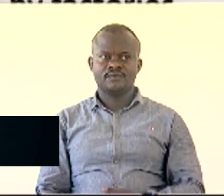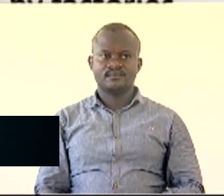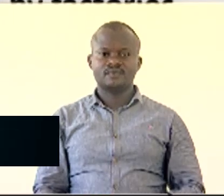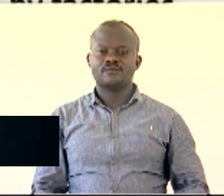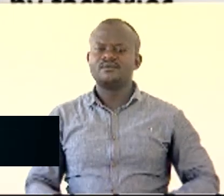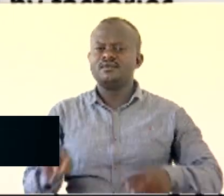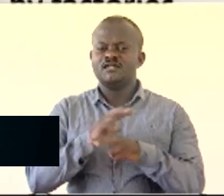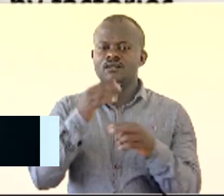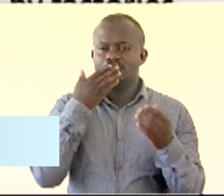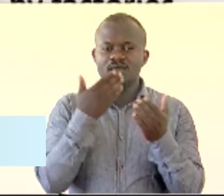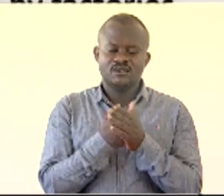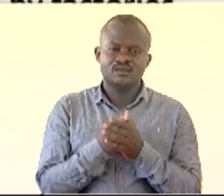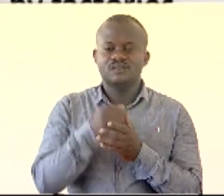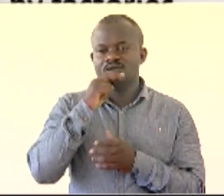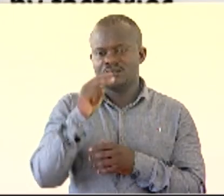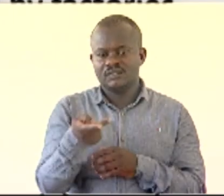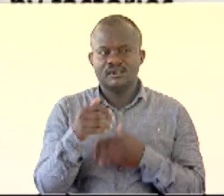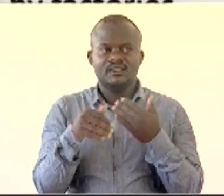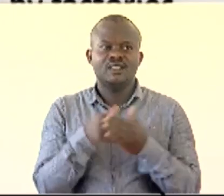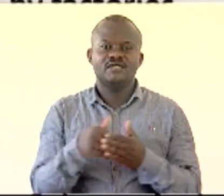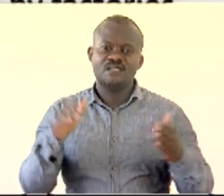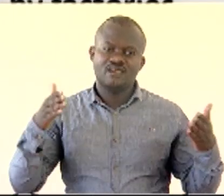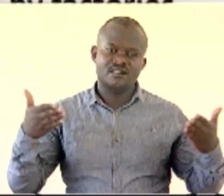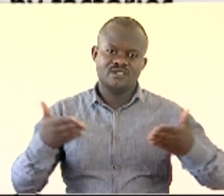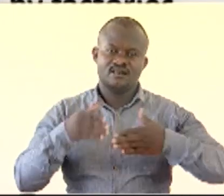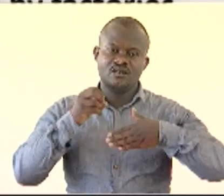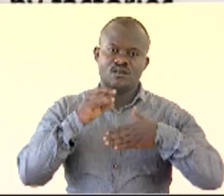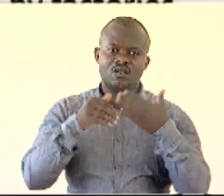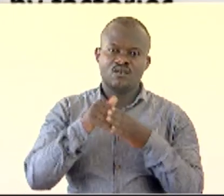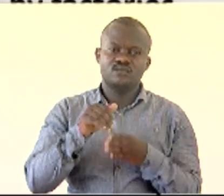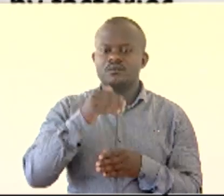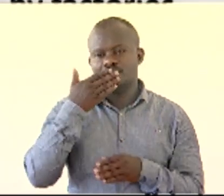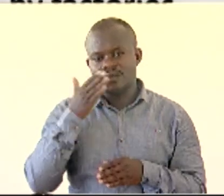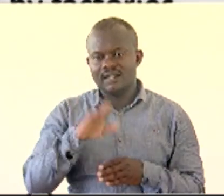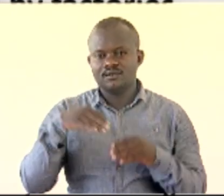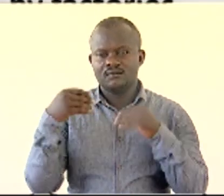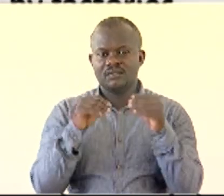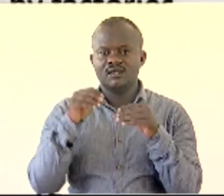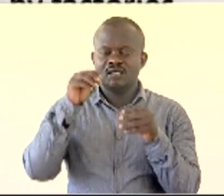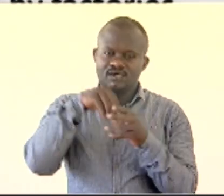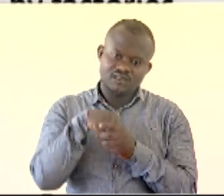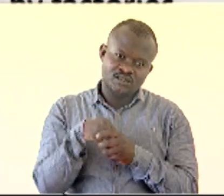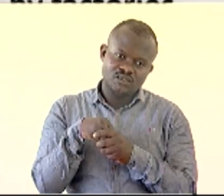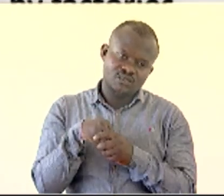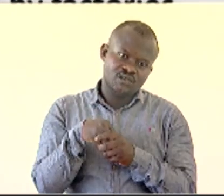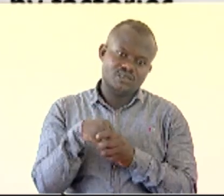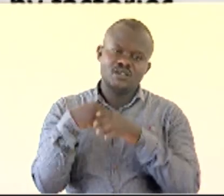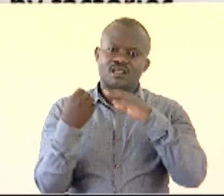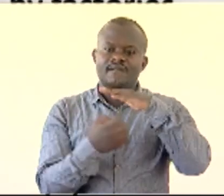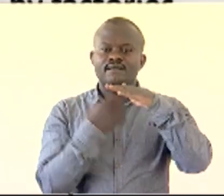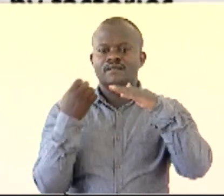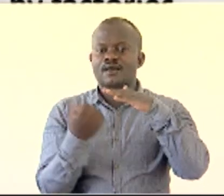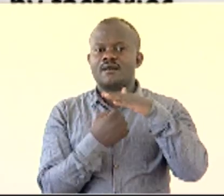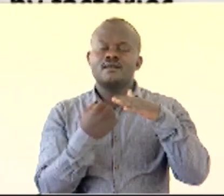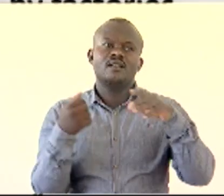Very good answer. Pollution is the introduction of harmful materials into the environment. Like we